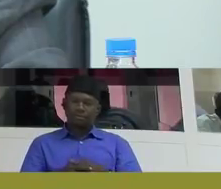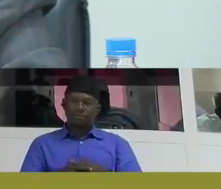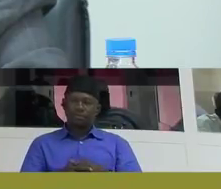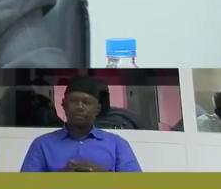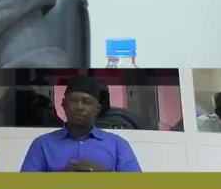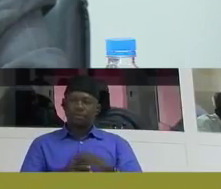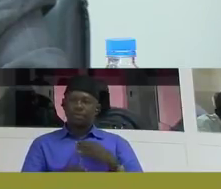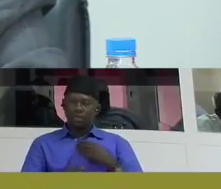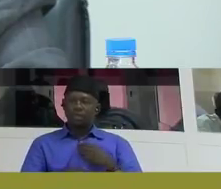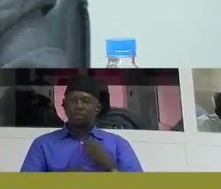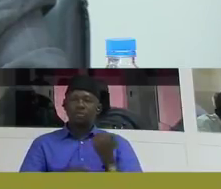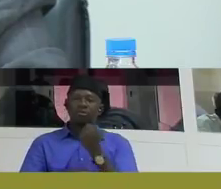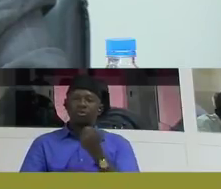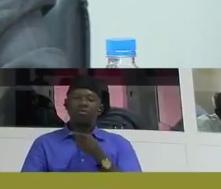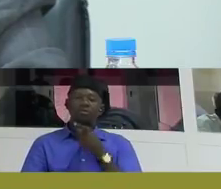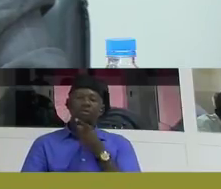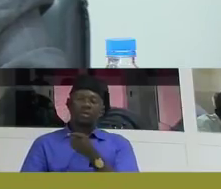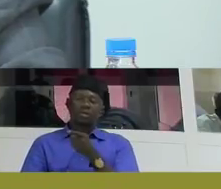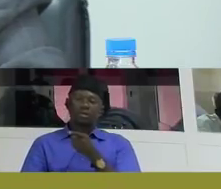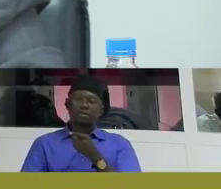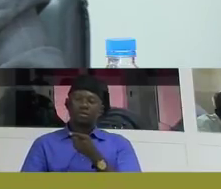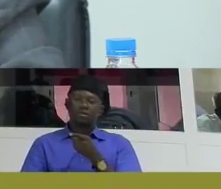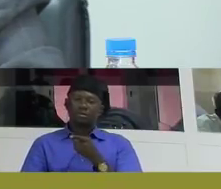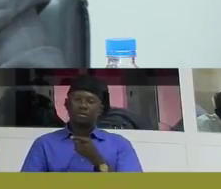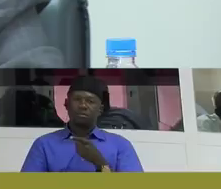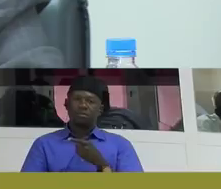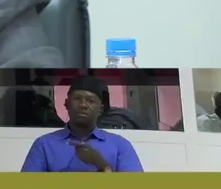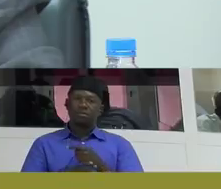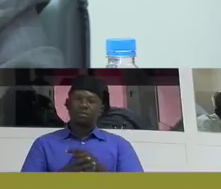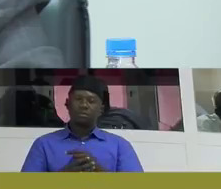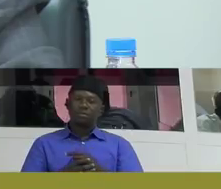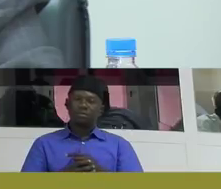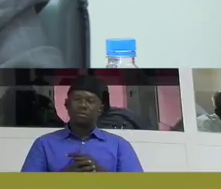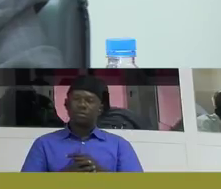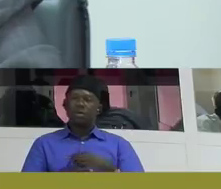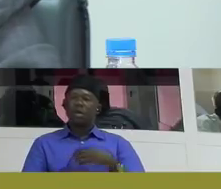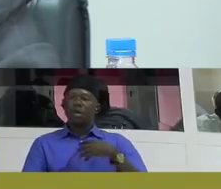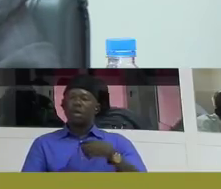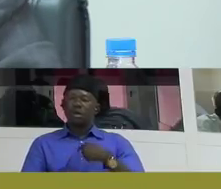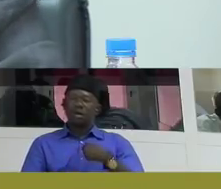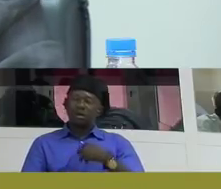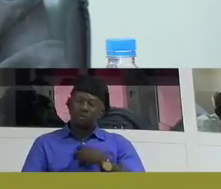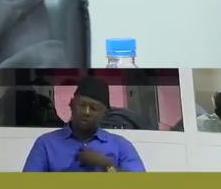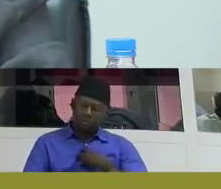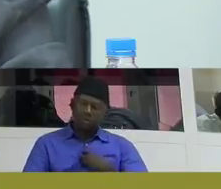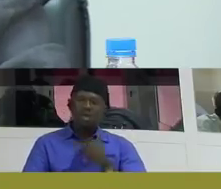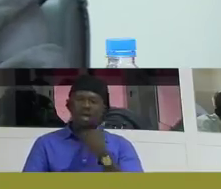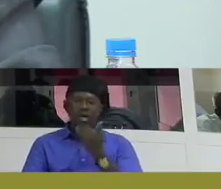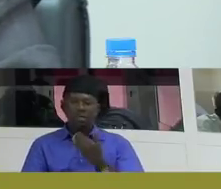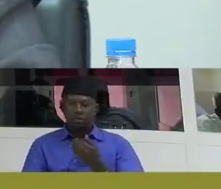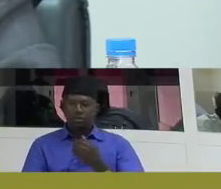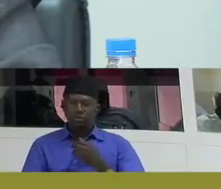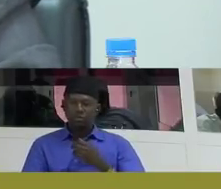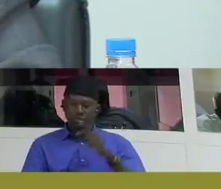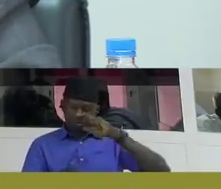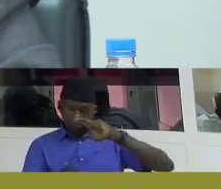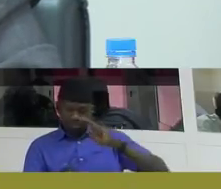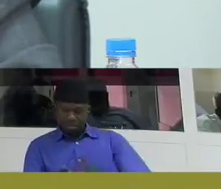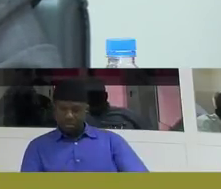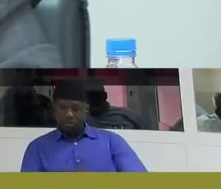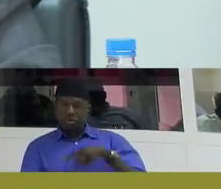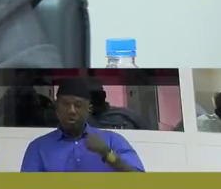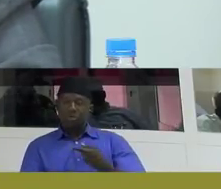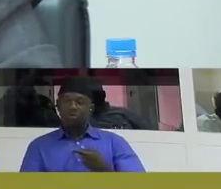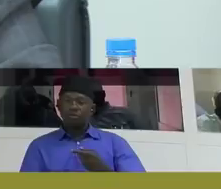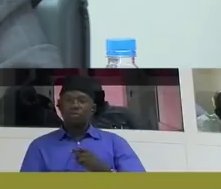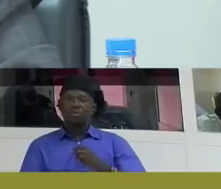because of that, I would want to ask, with the permission of the chairman, to